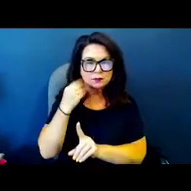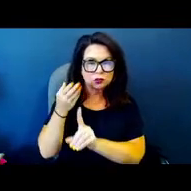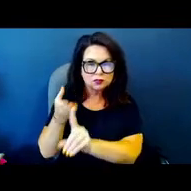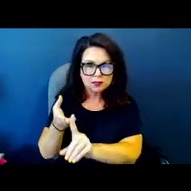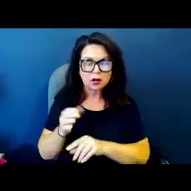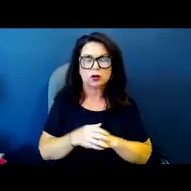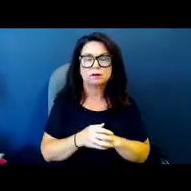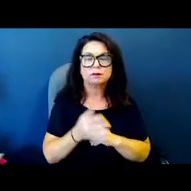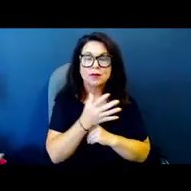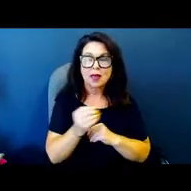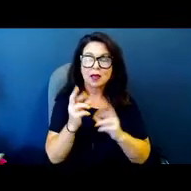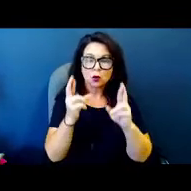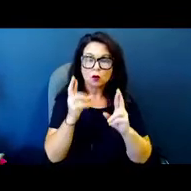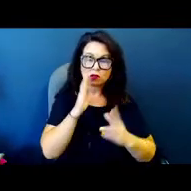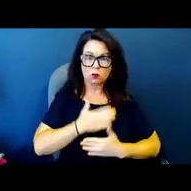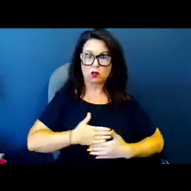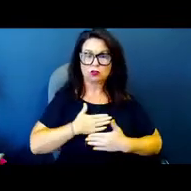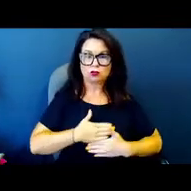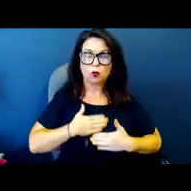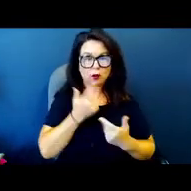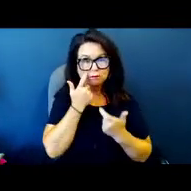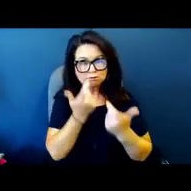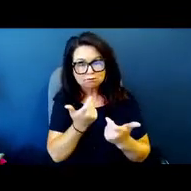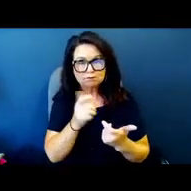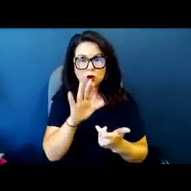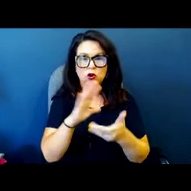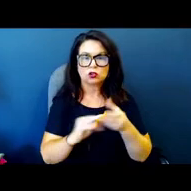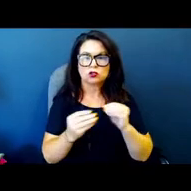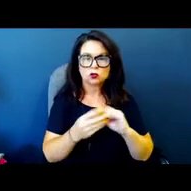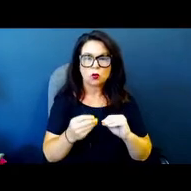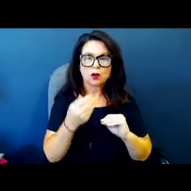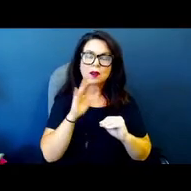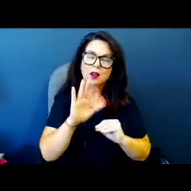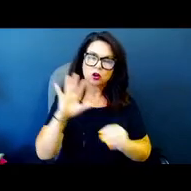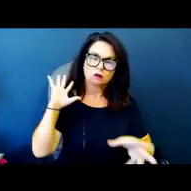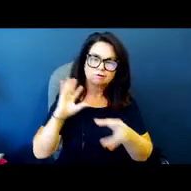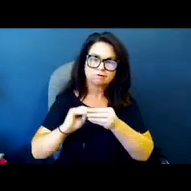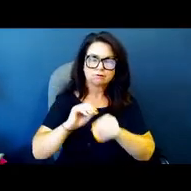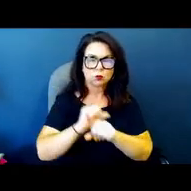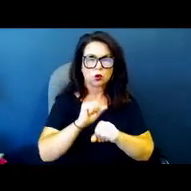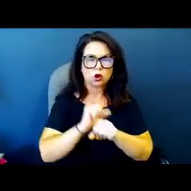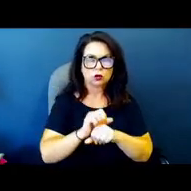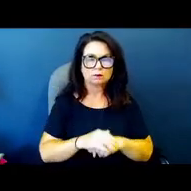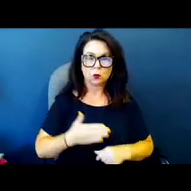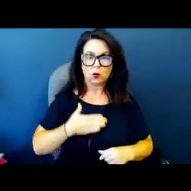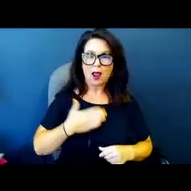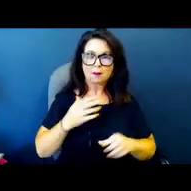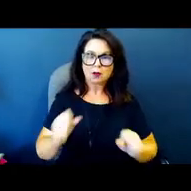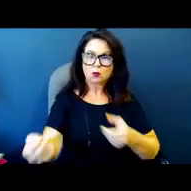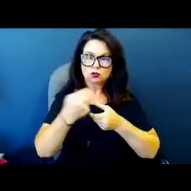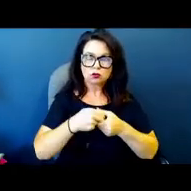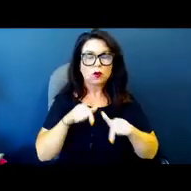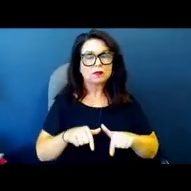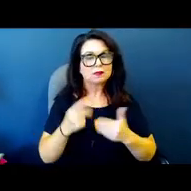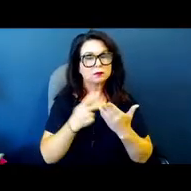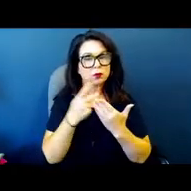the opportunity to learn more about her story and the work that she has been doing. I'm very glad you could join us for this program, and hopefully you'll be able to